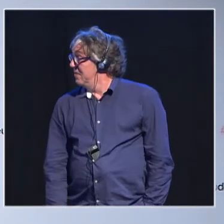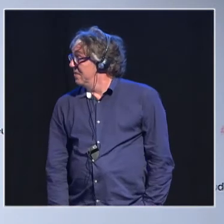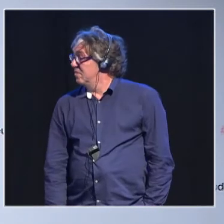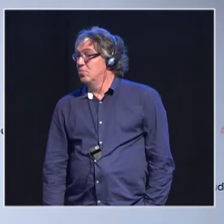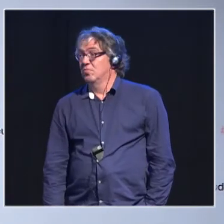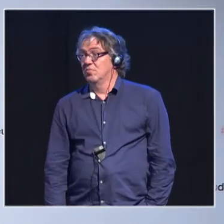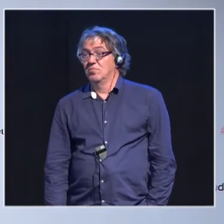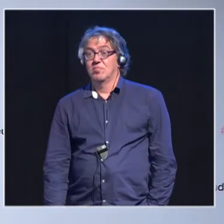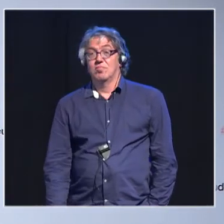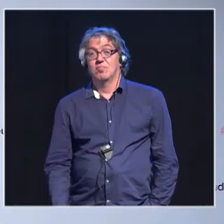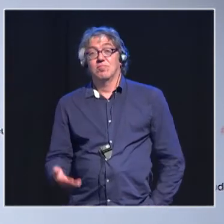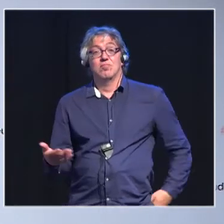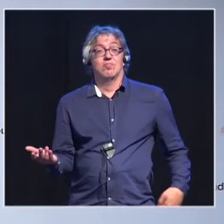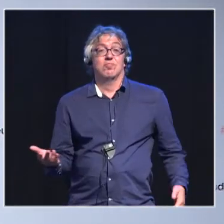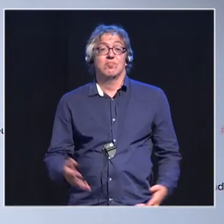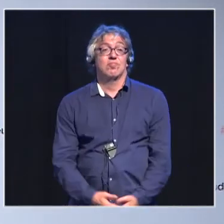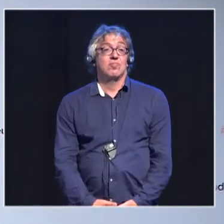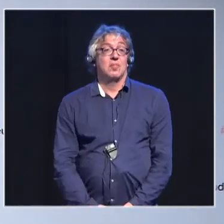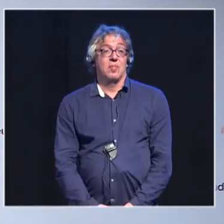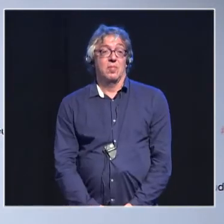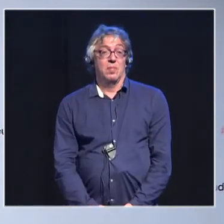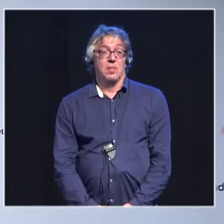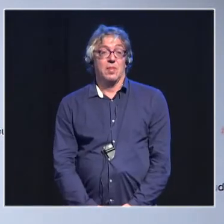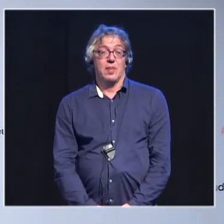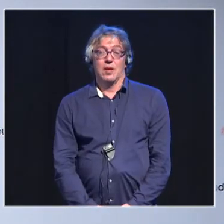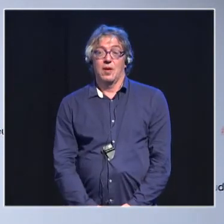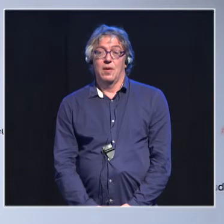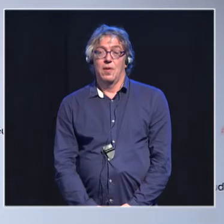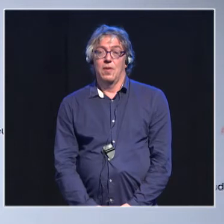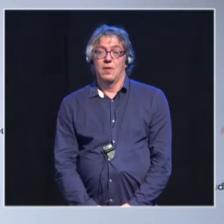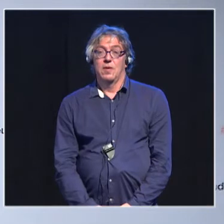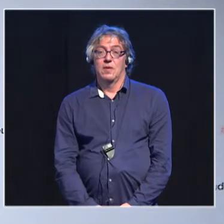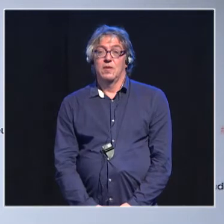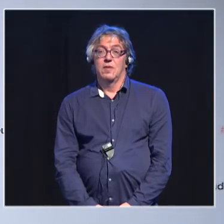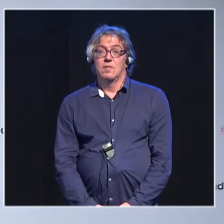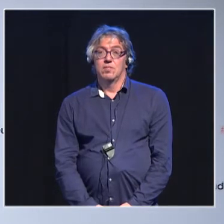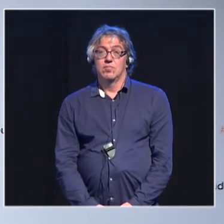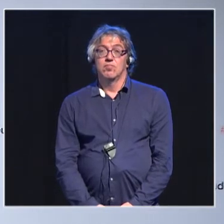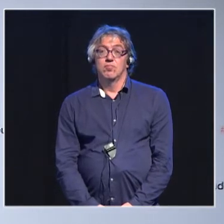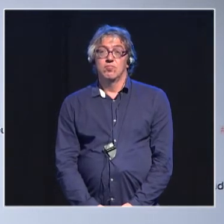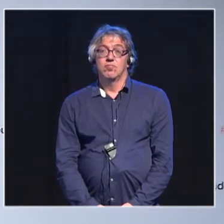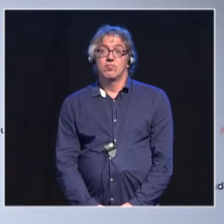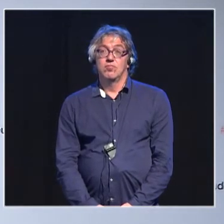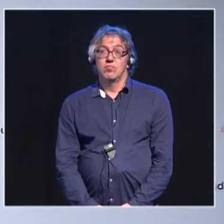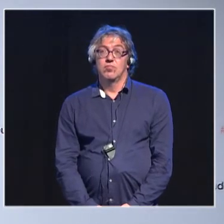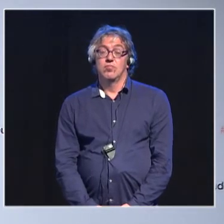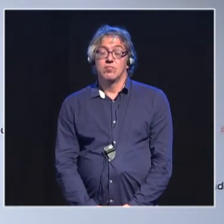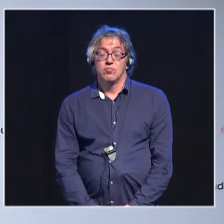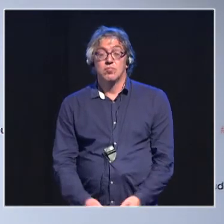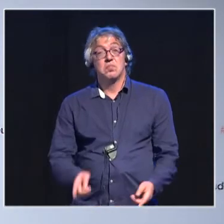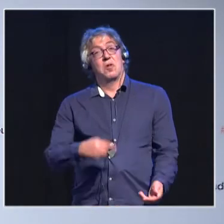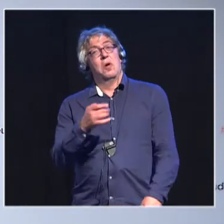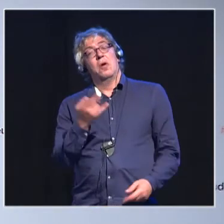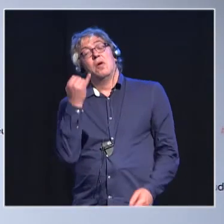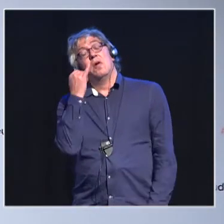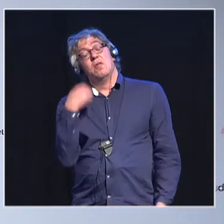You know, if people, they can enjoy some really efficient, some really user-friendly solutions,